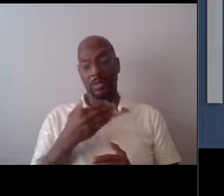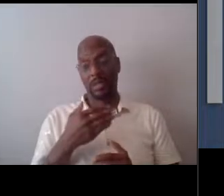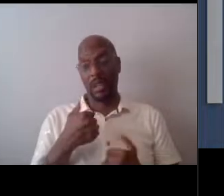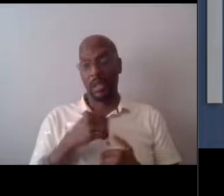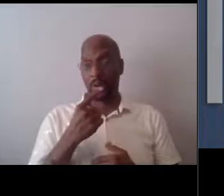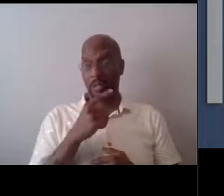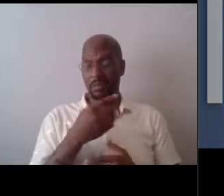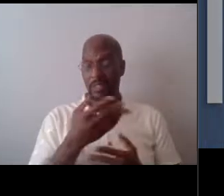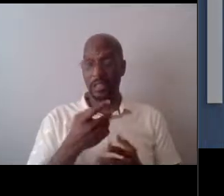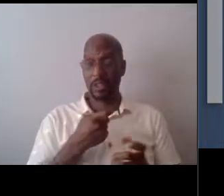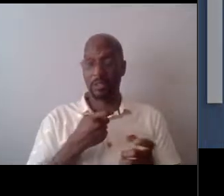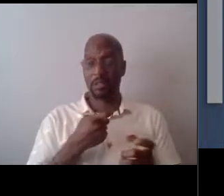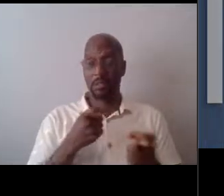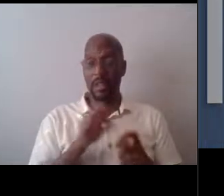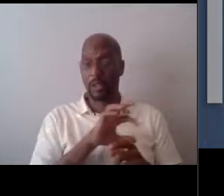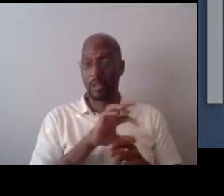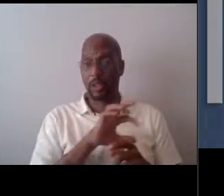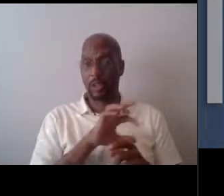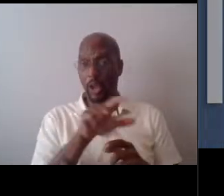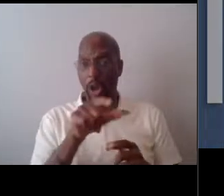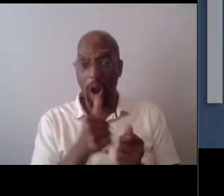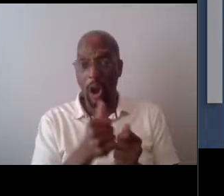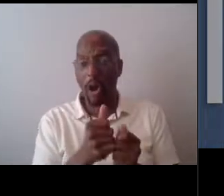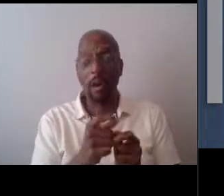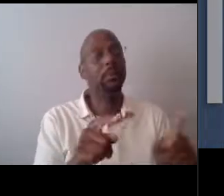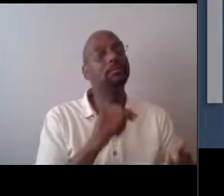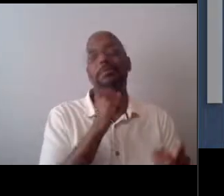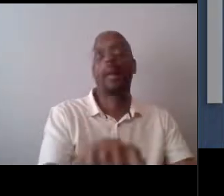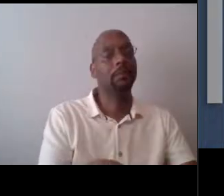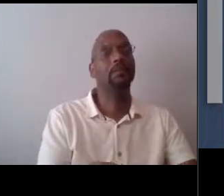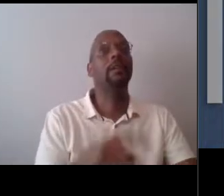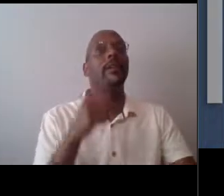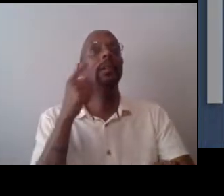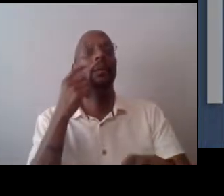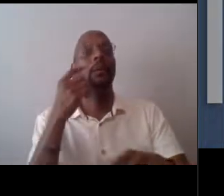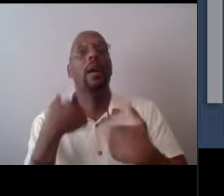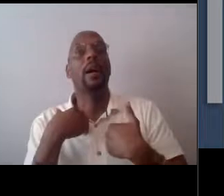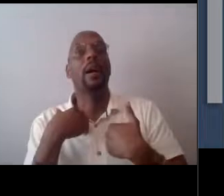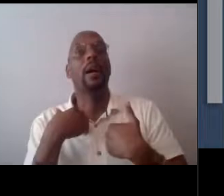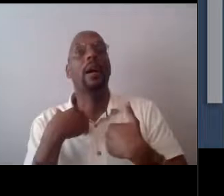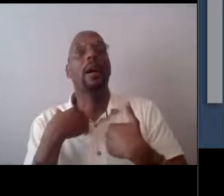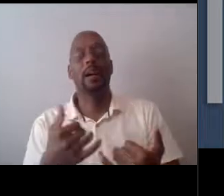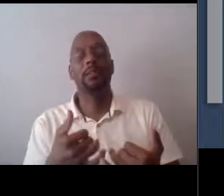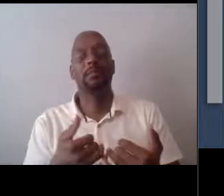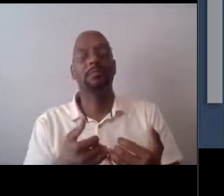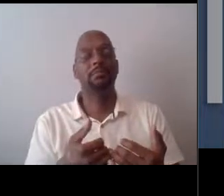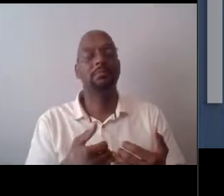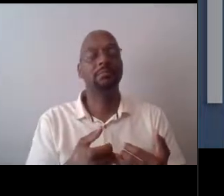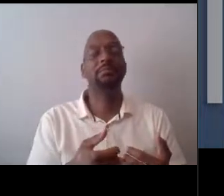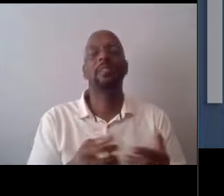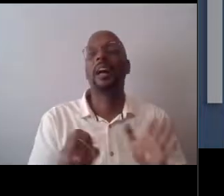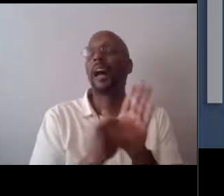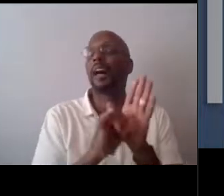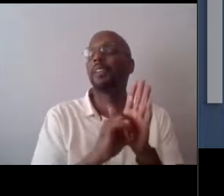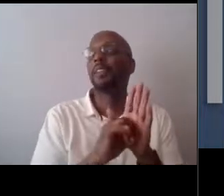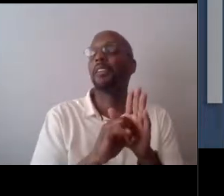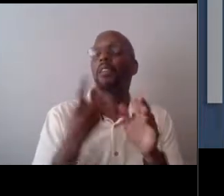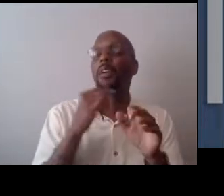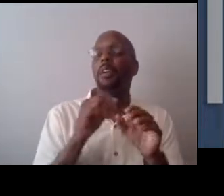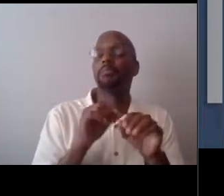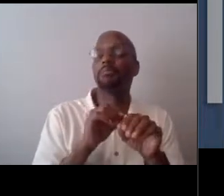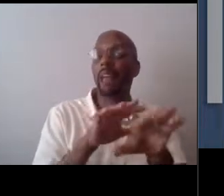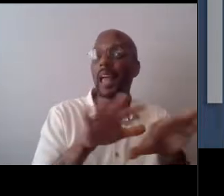to happen. So I think with what we have right now with the Equity Index, it's really focused on that identification of priority populations. And I